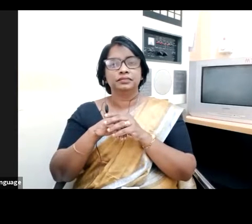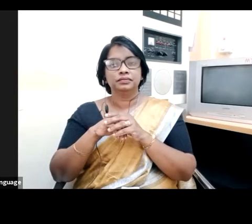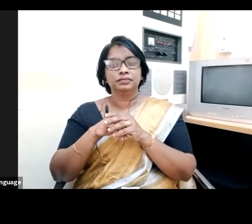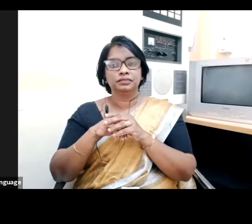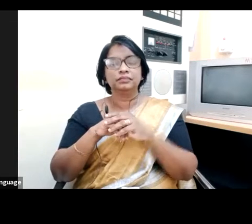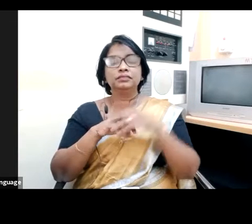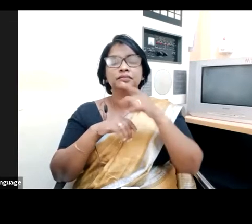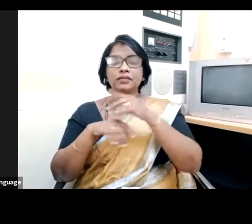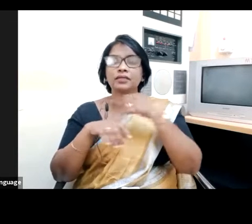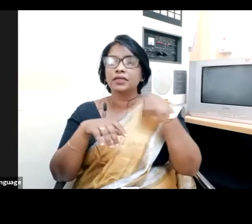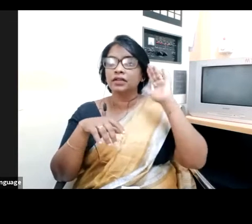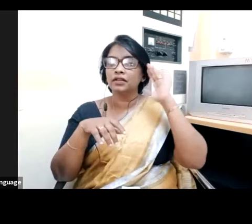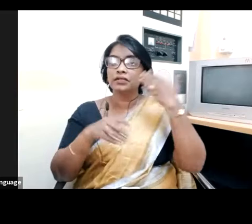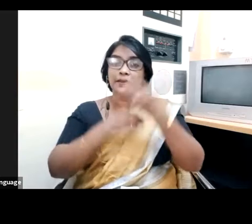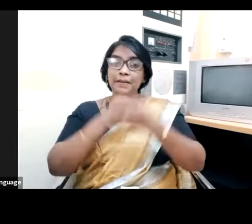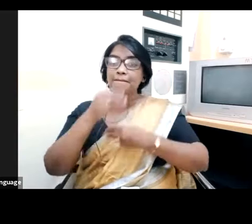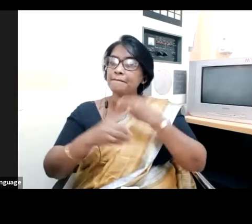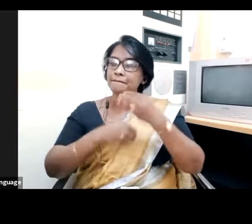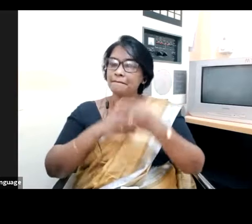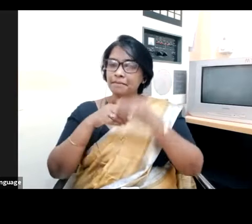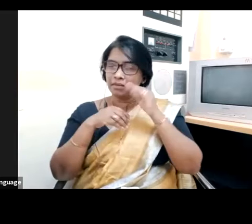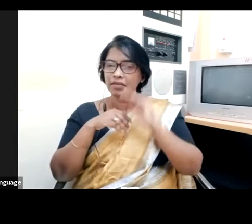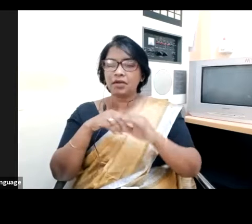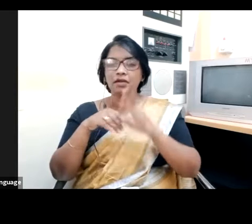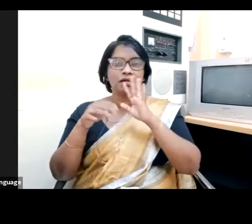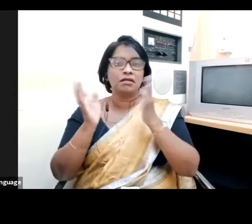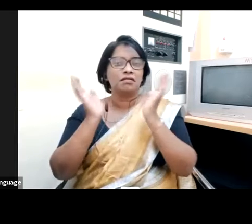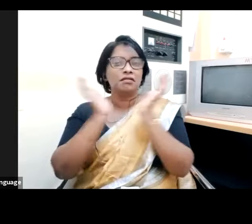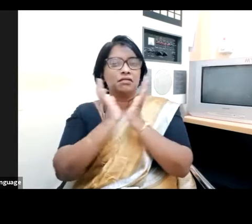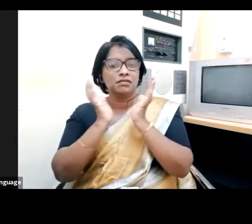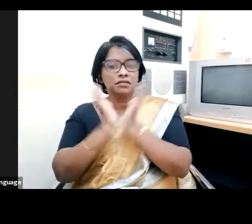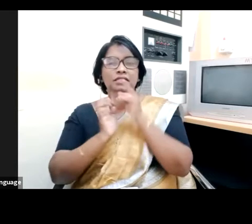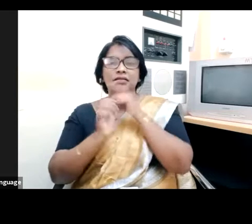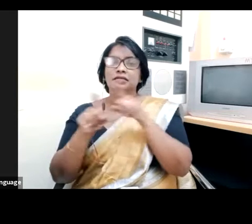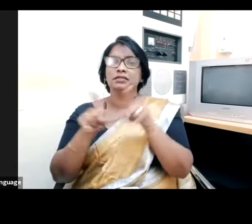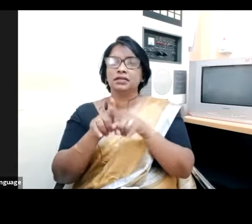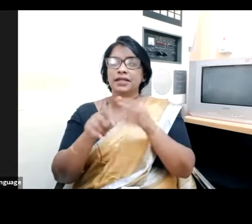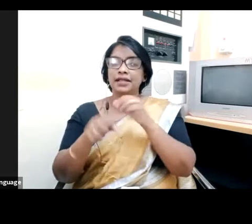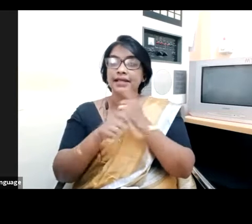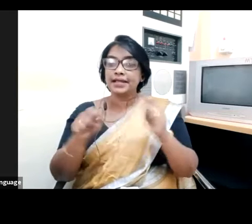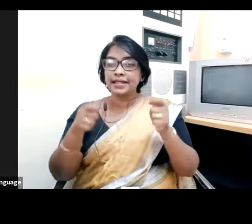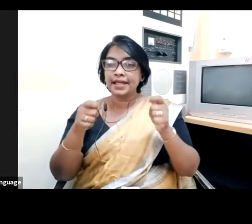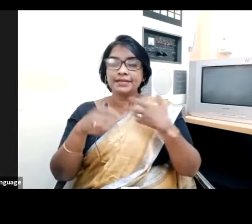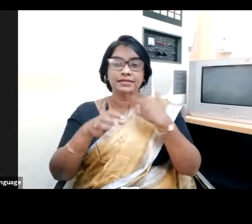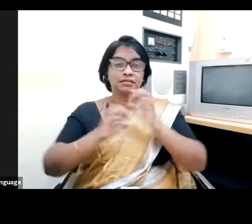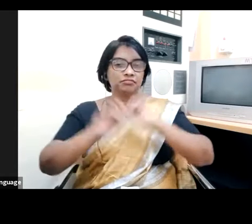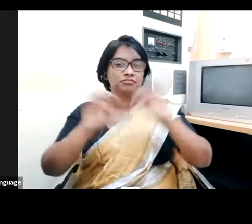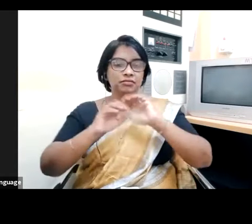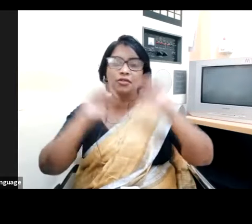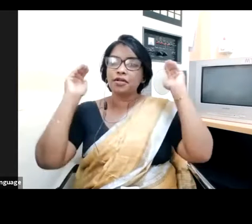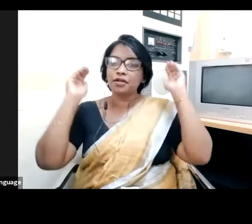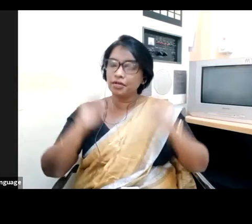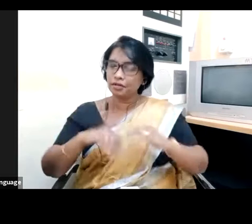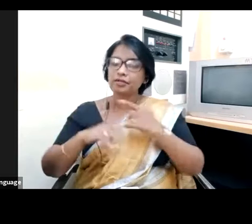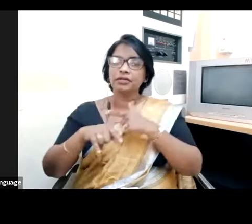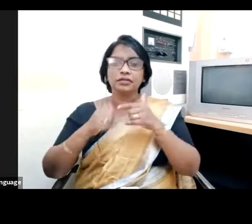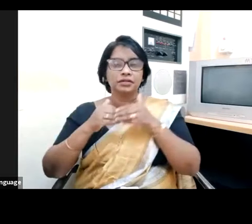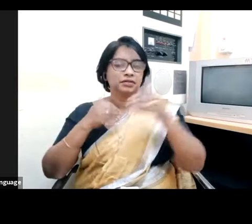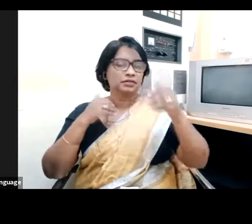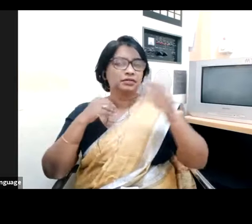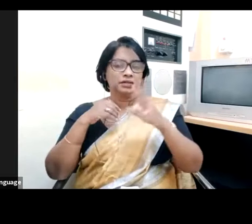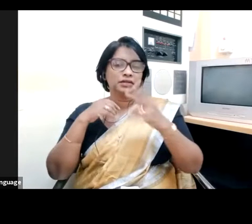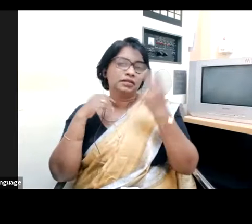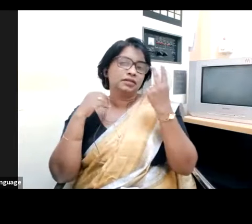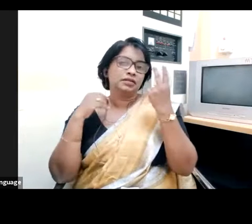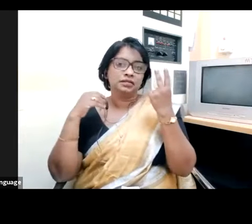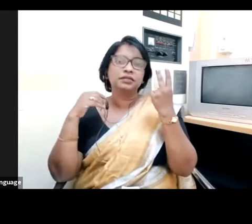the 3.4% rise in global emissions since 2015. The avoided emissions from these